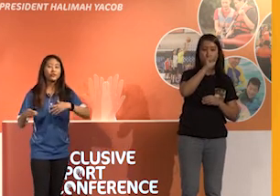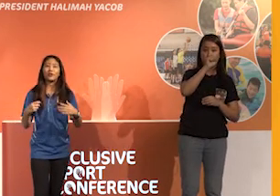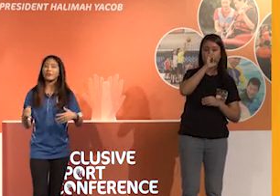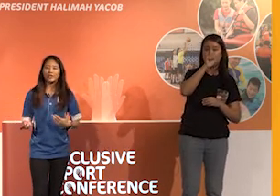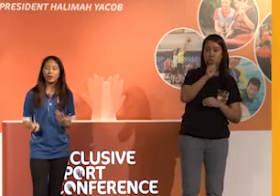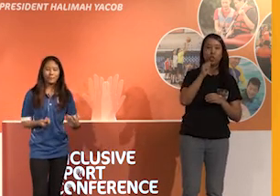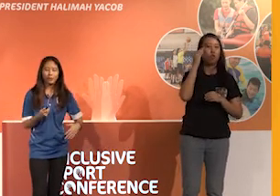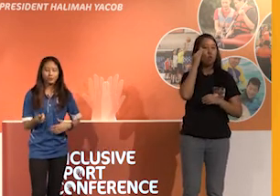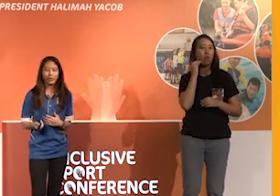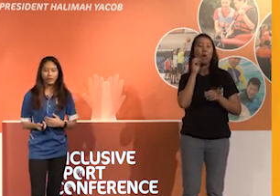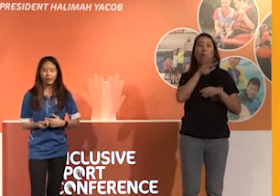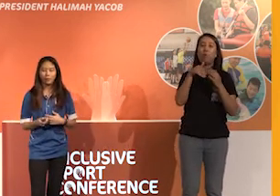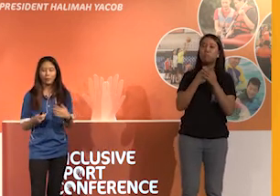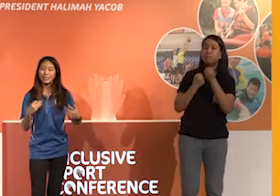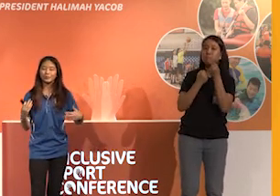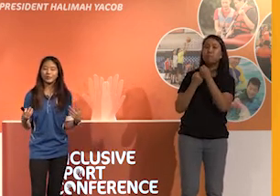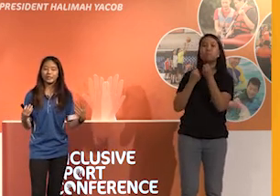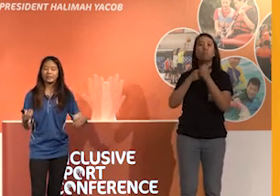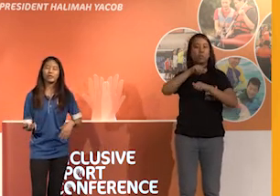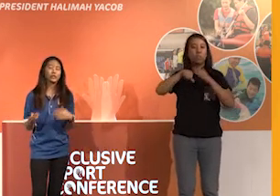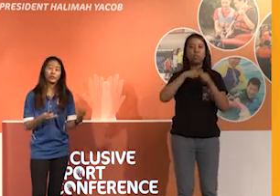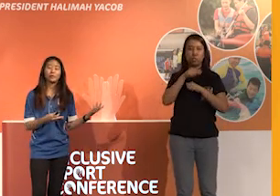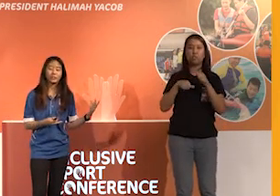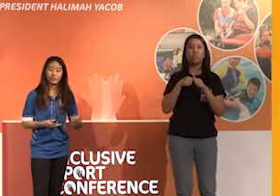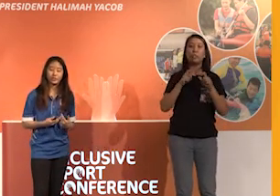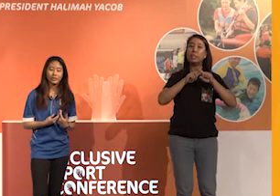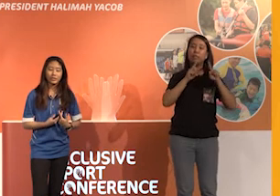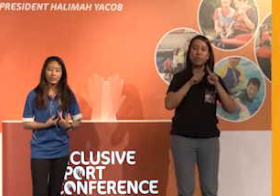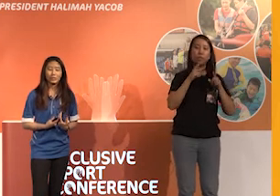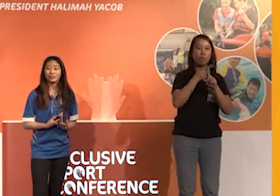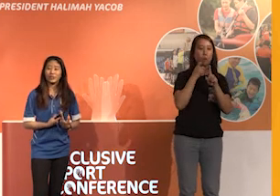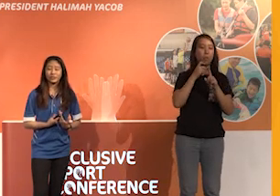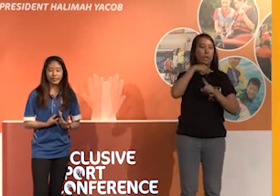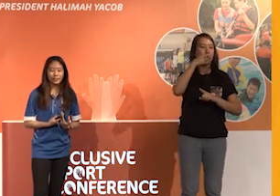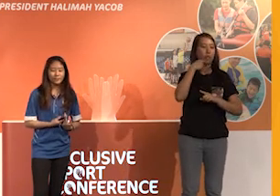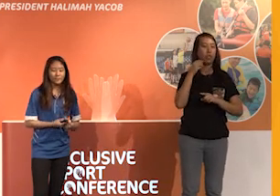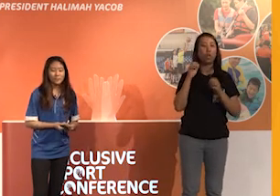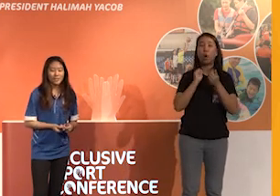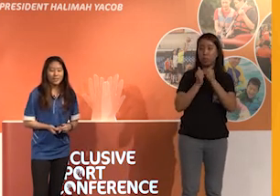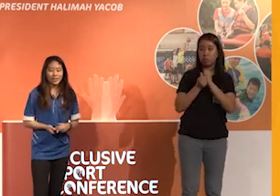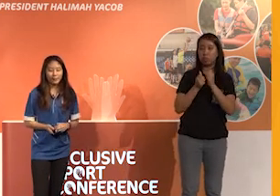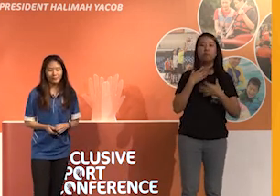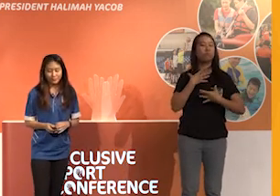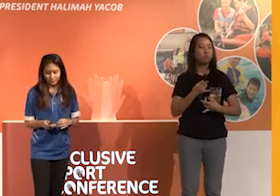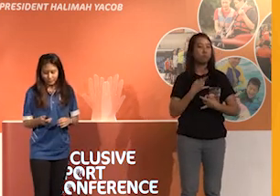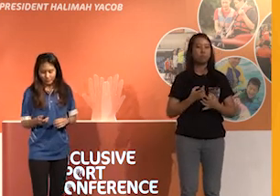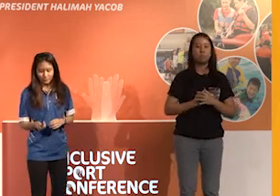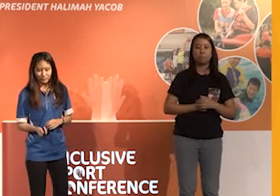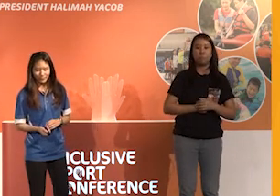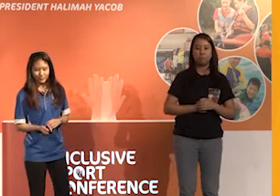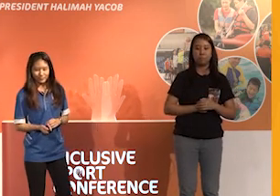they're actually very friendly compared to like my experience in the hearing competition, which is very interesting. Yeah.